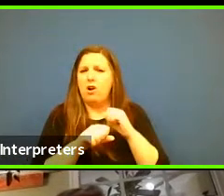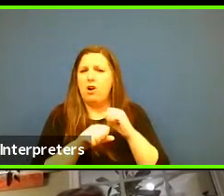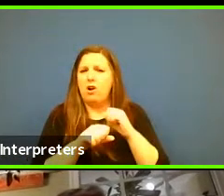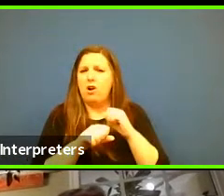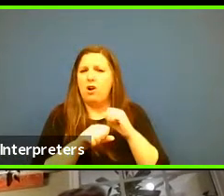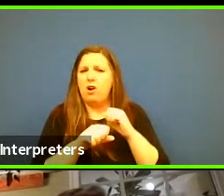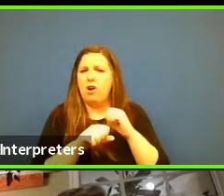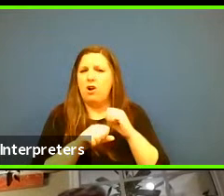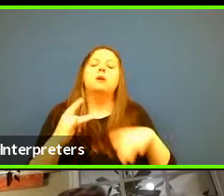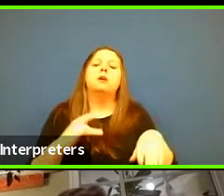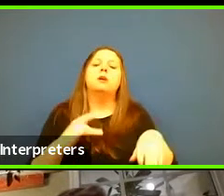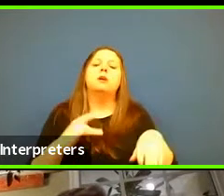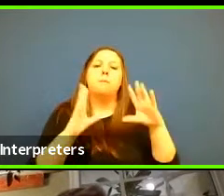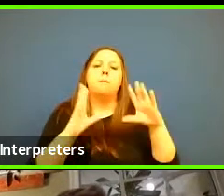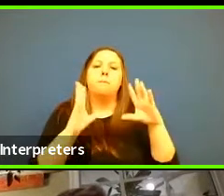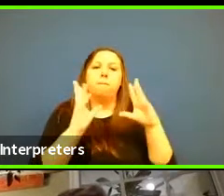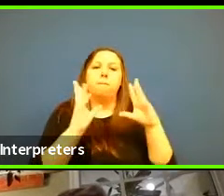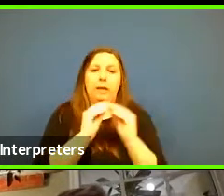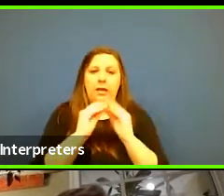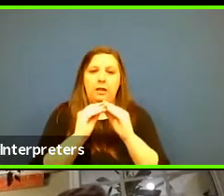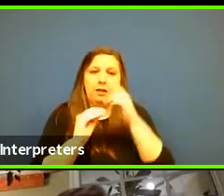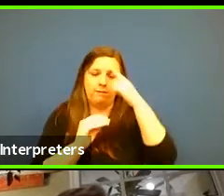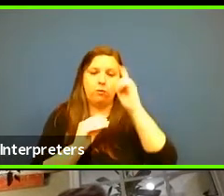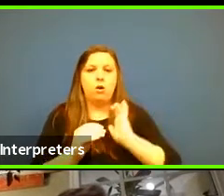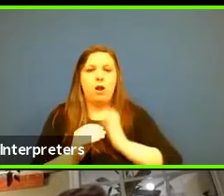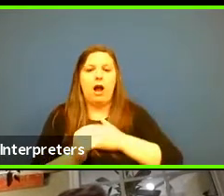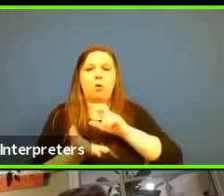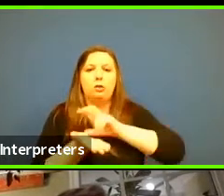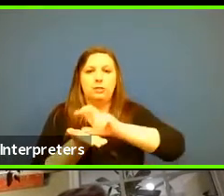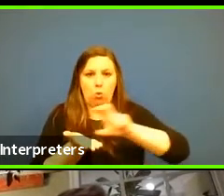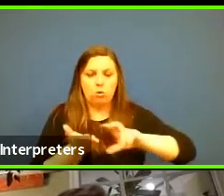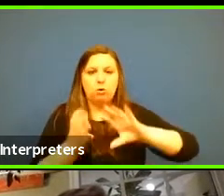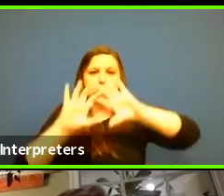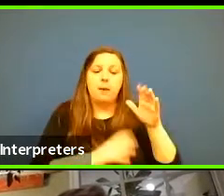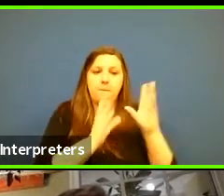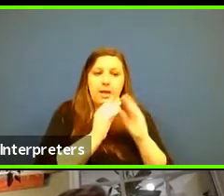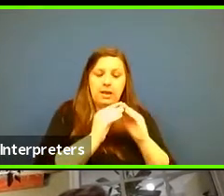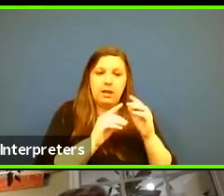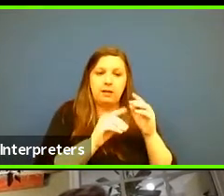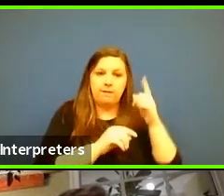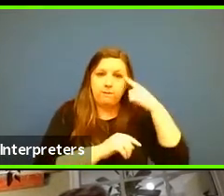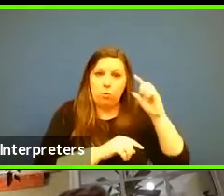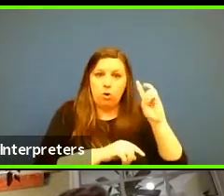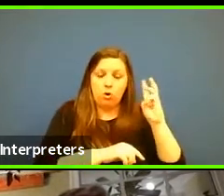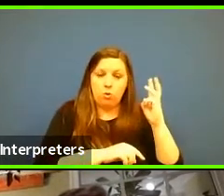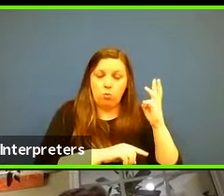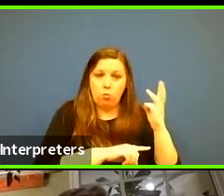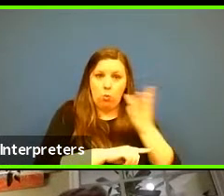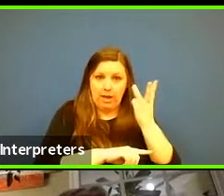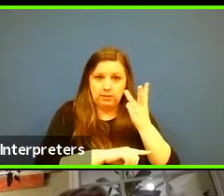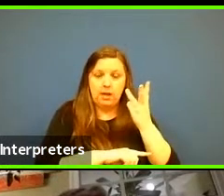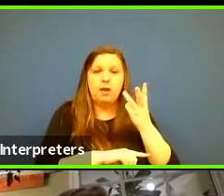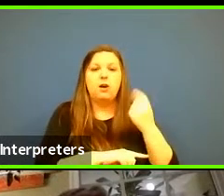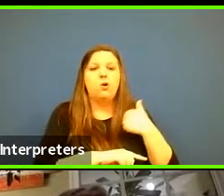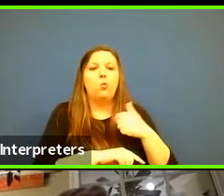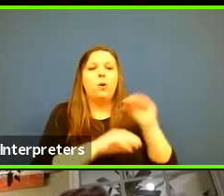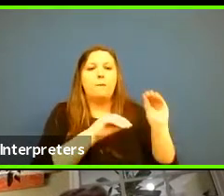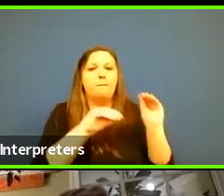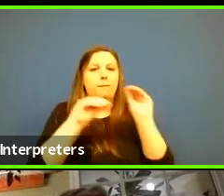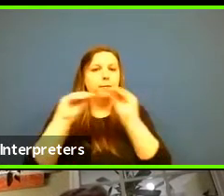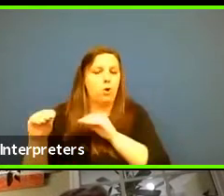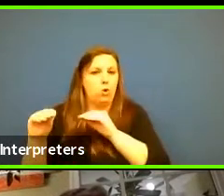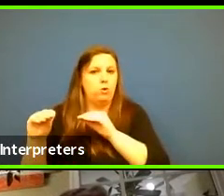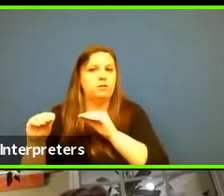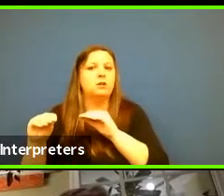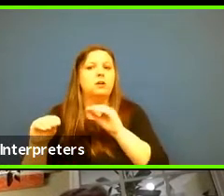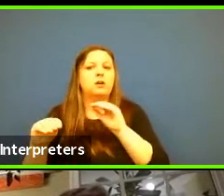the one on Wednesday, to the auditorium instead of the gymnasium, because we did not